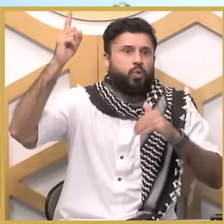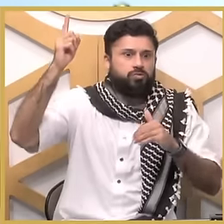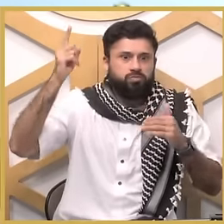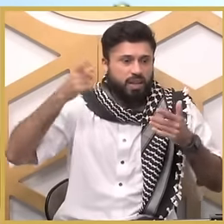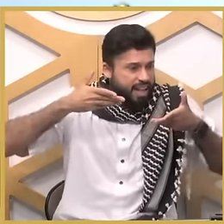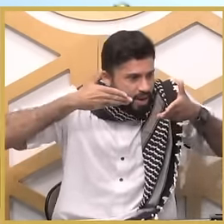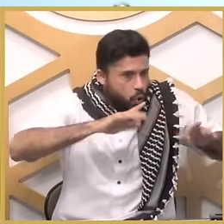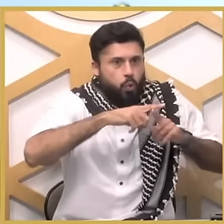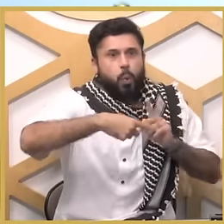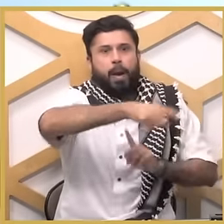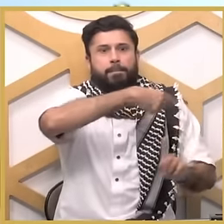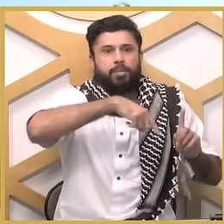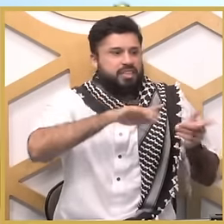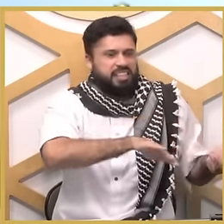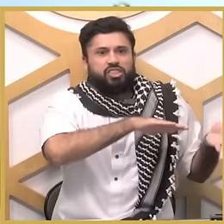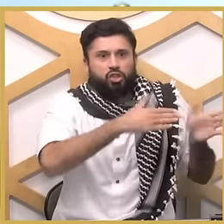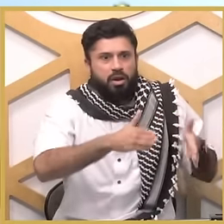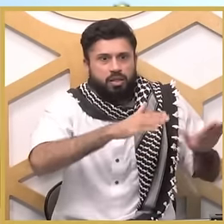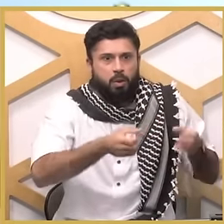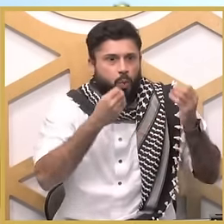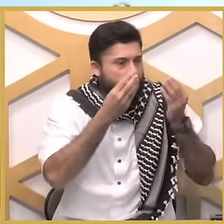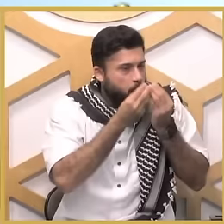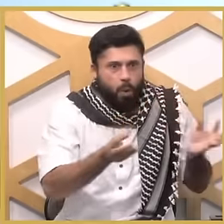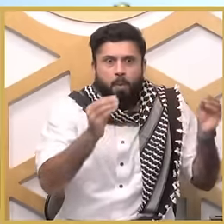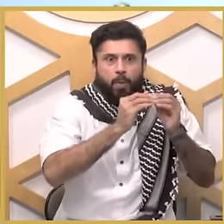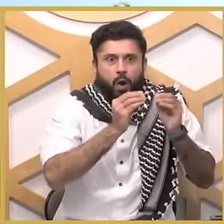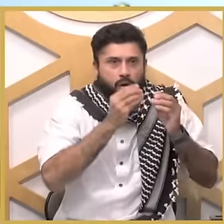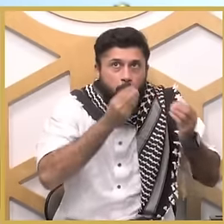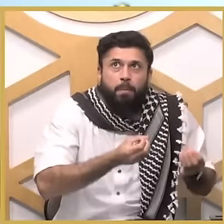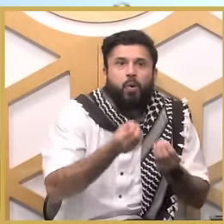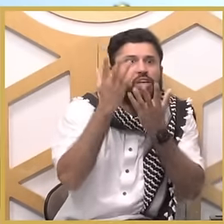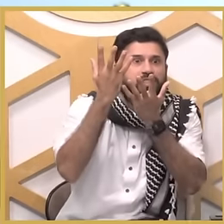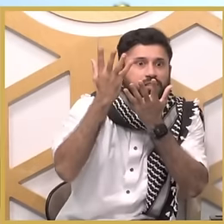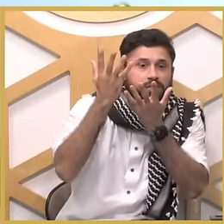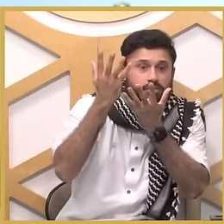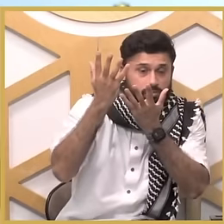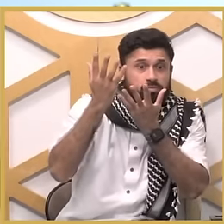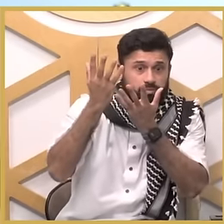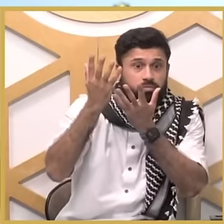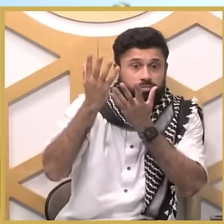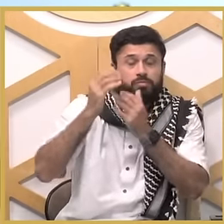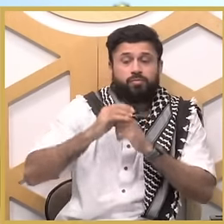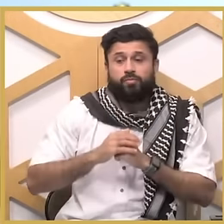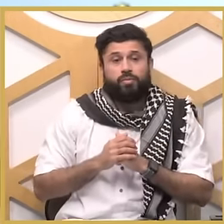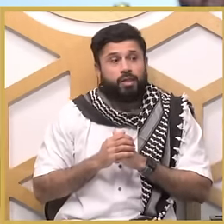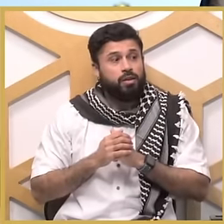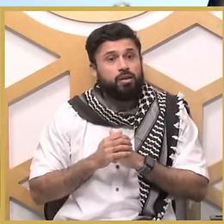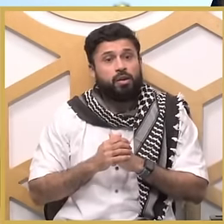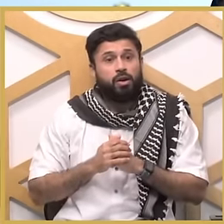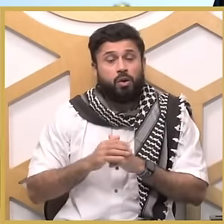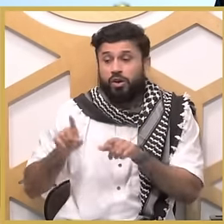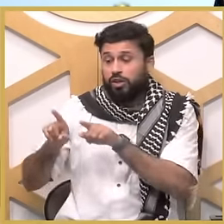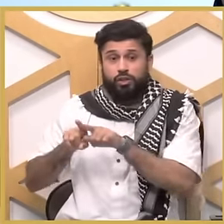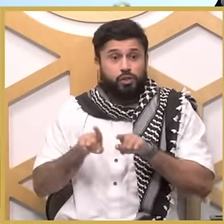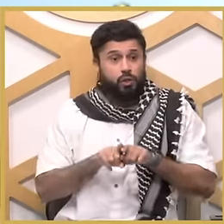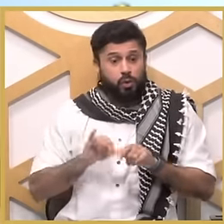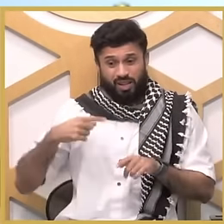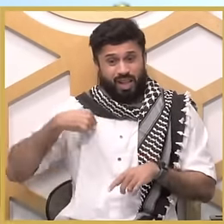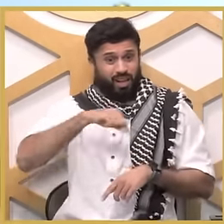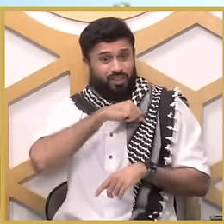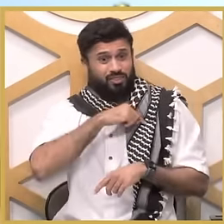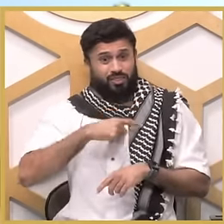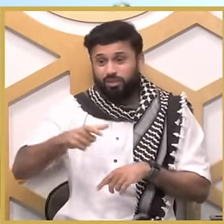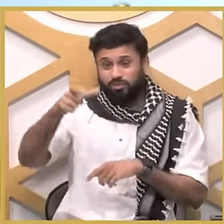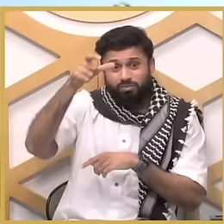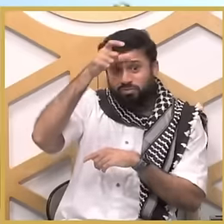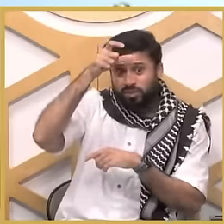Khadija, the bakery in Jerusalem. Who, by the way, when we were in Turkey, if you remember when we were in Hafiz Mustafa, yes. By the way, we went on